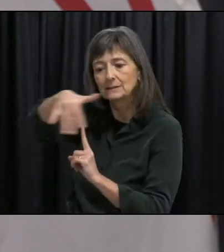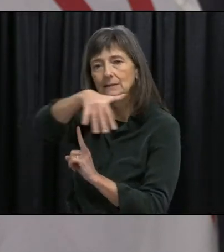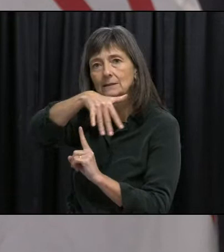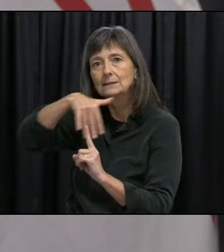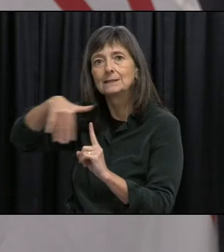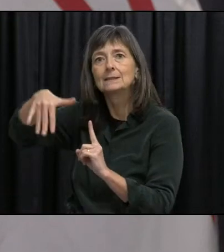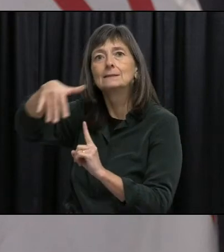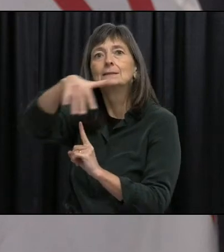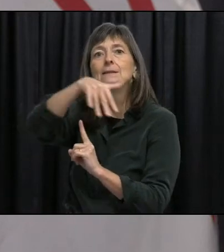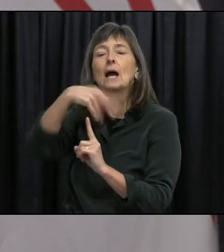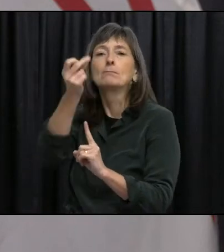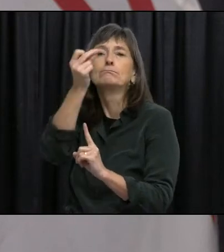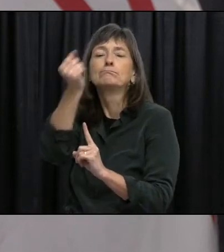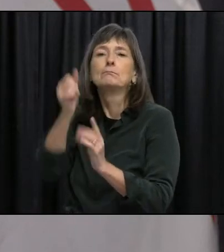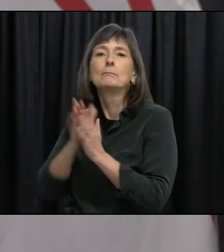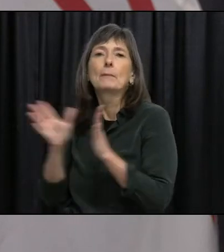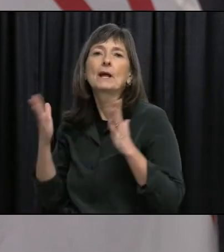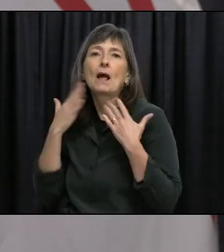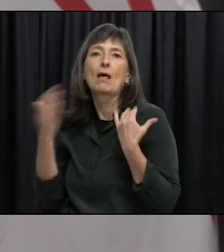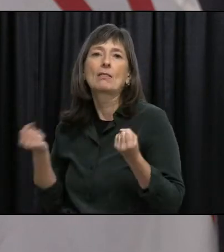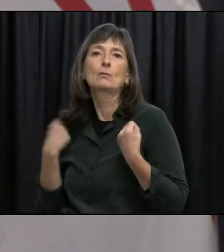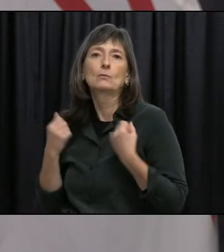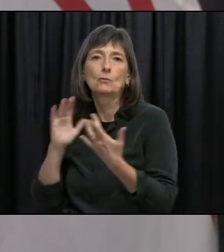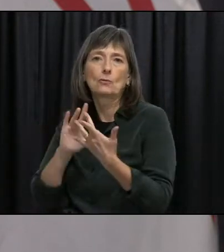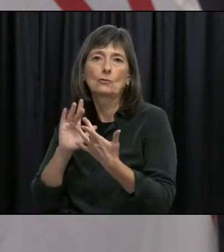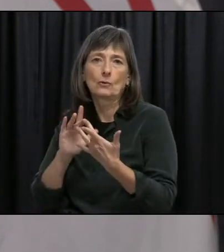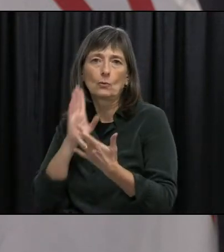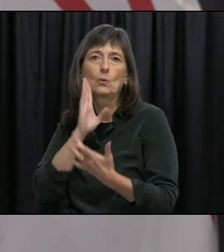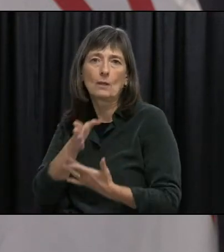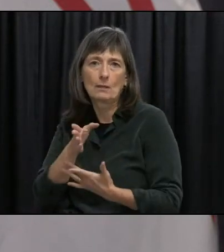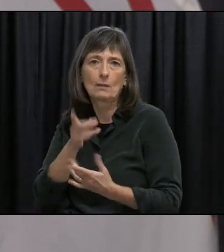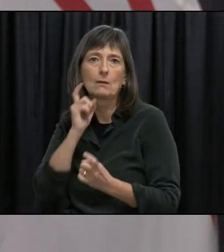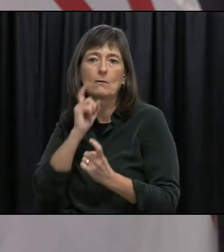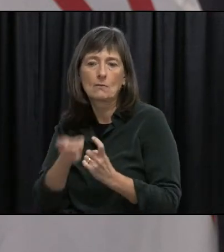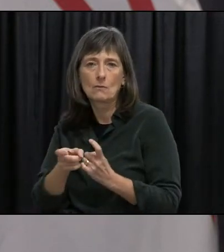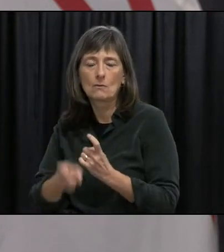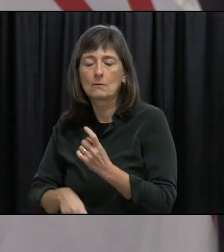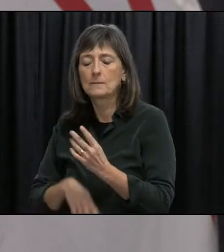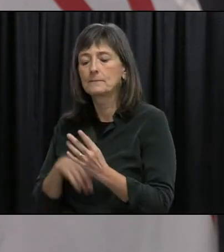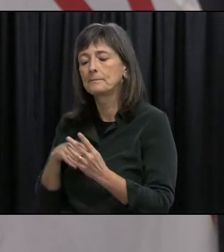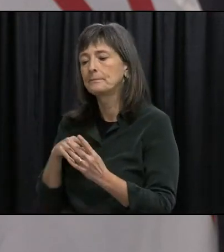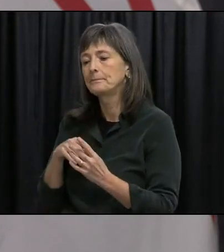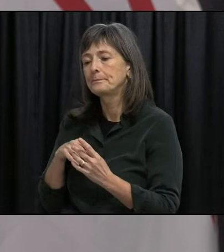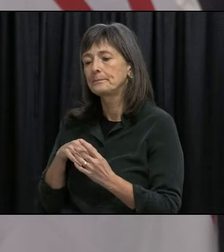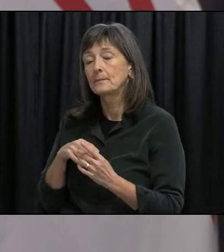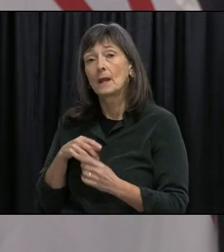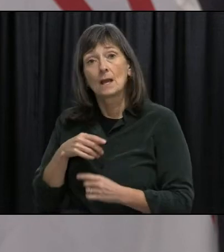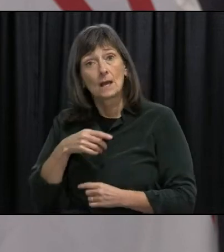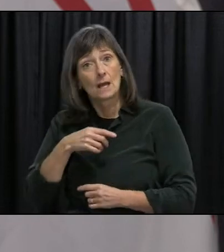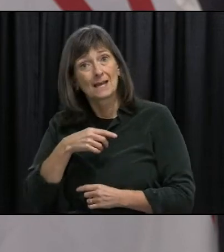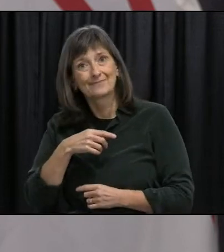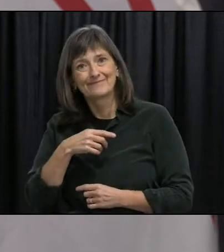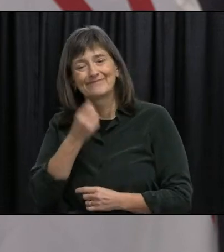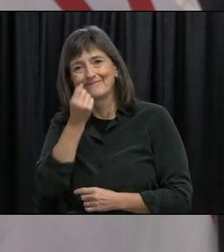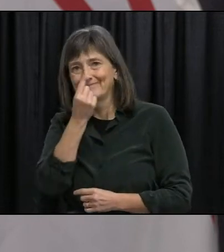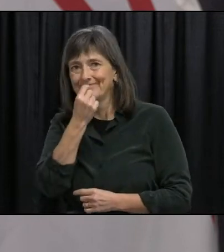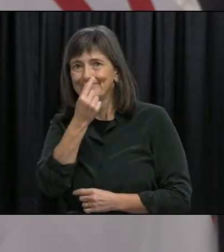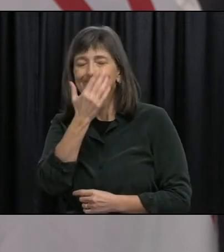be contacted by public health officials. I've always indicated that there is no